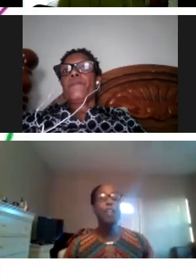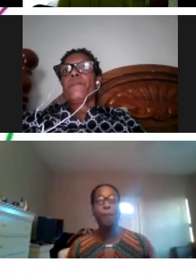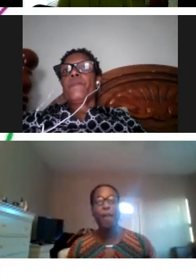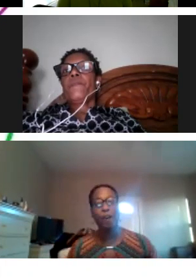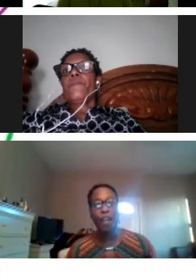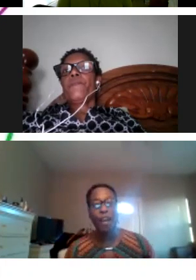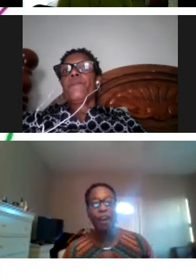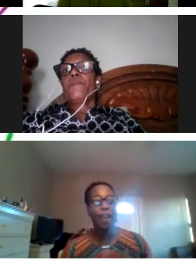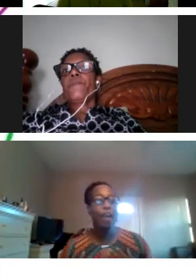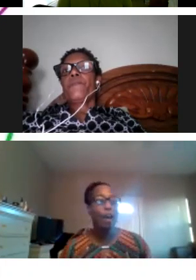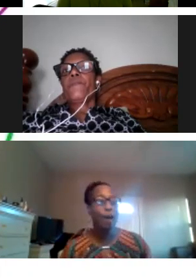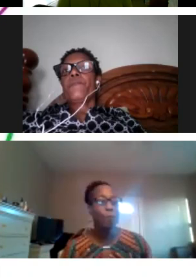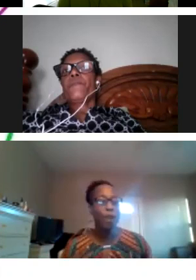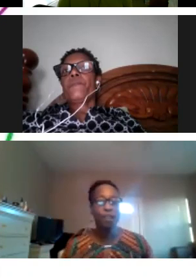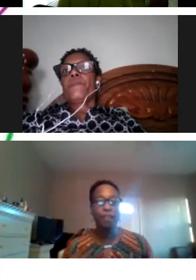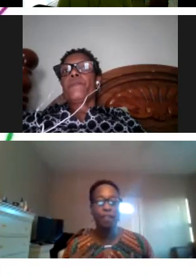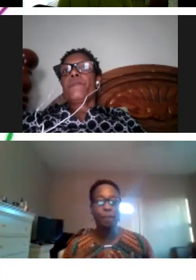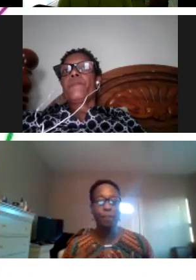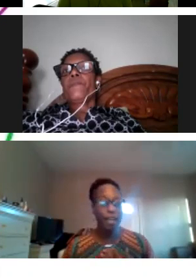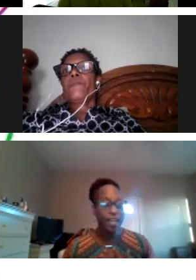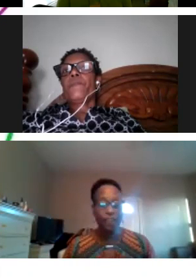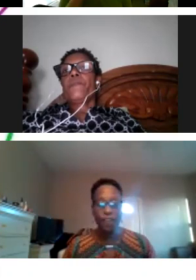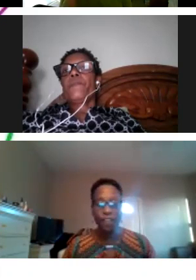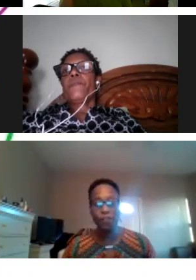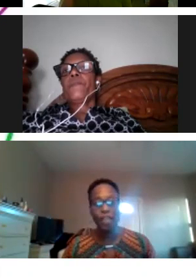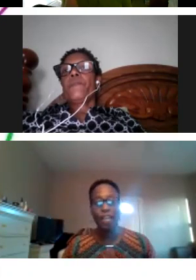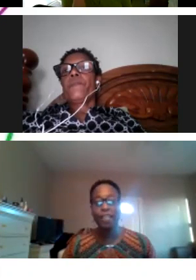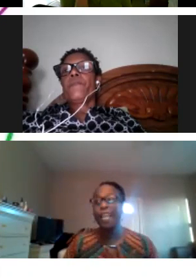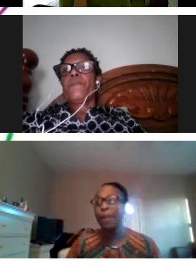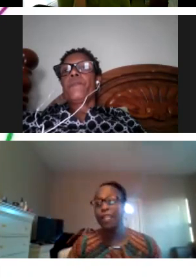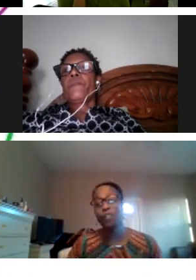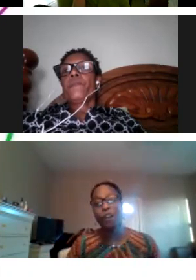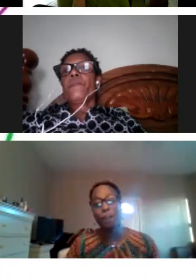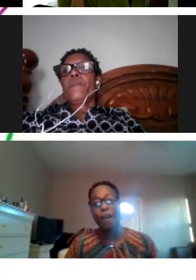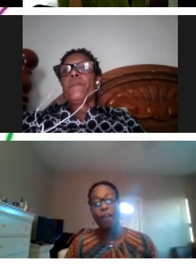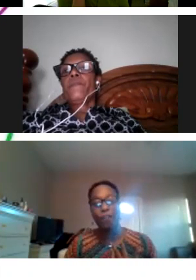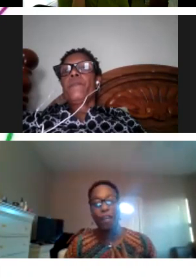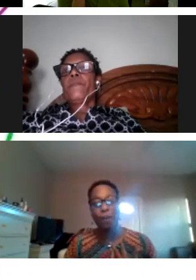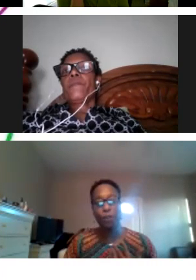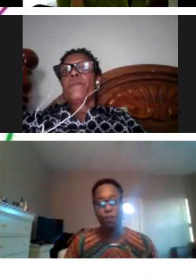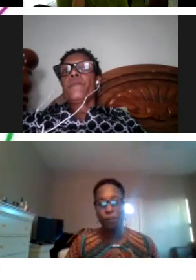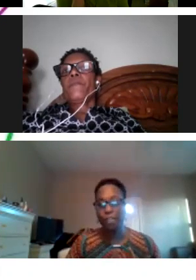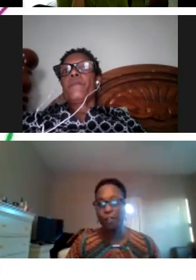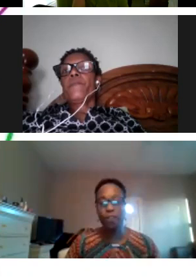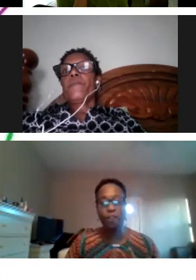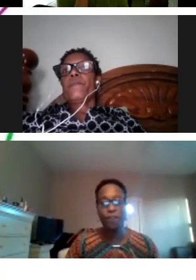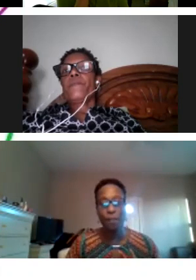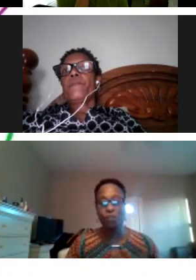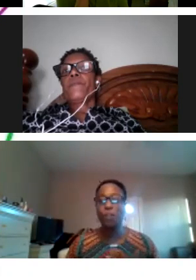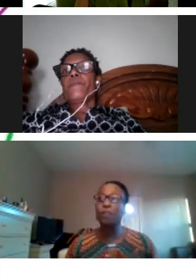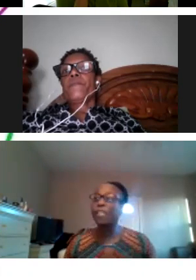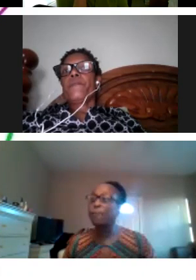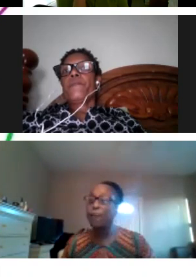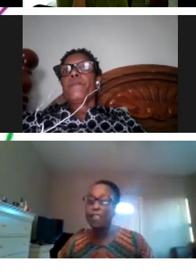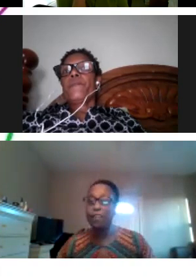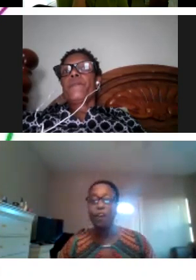you can talk about healthcare with elected officials in the same way that you talk about healthcare with your friends and with your families, or